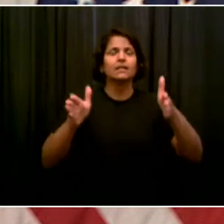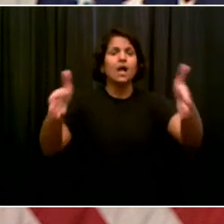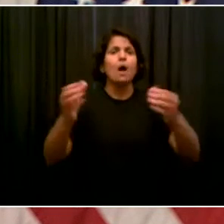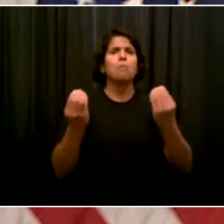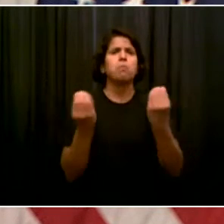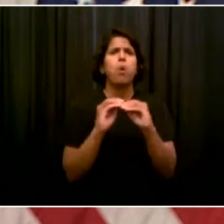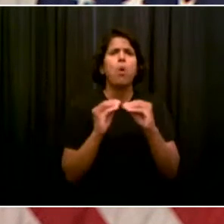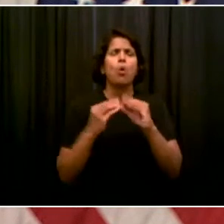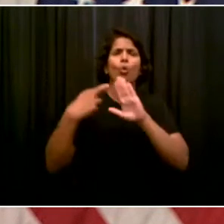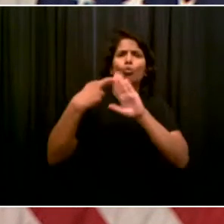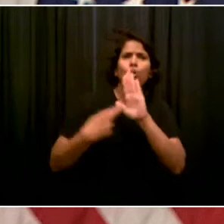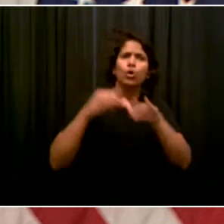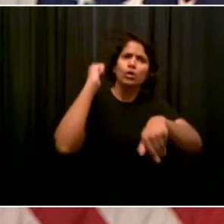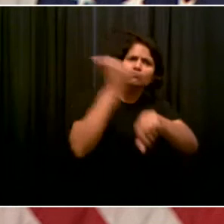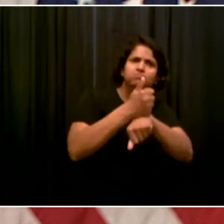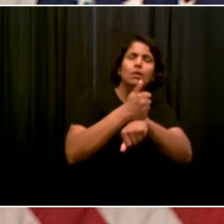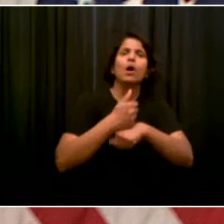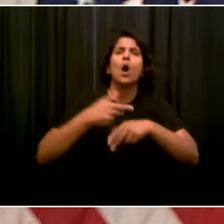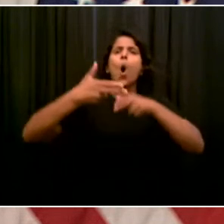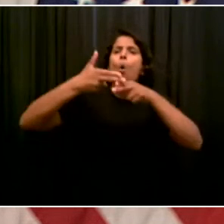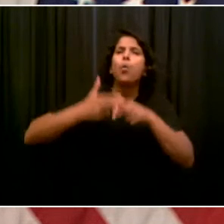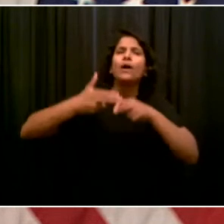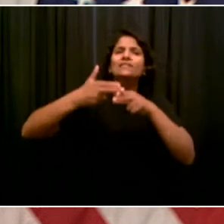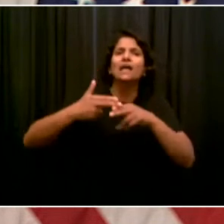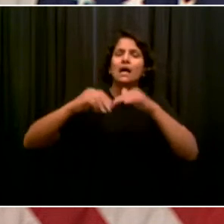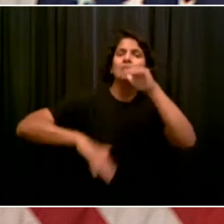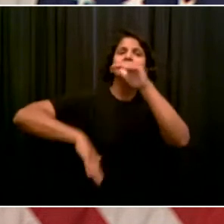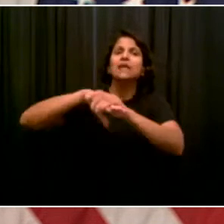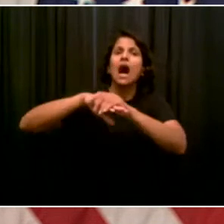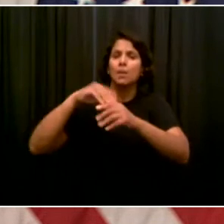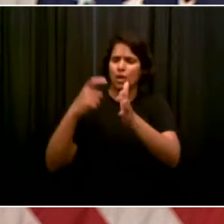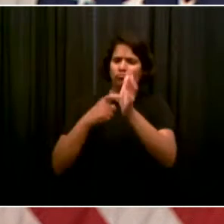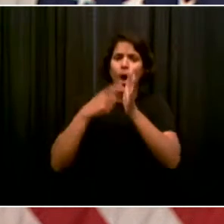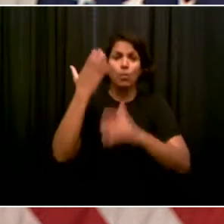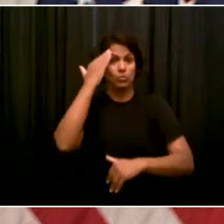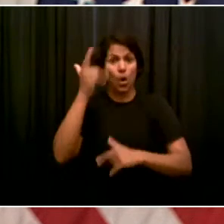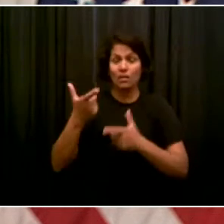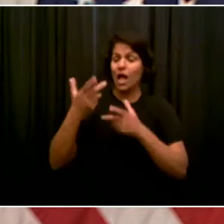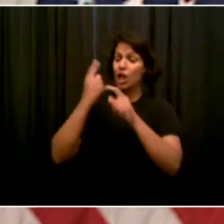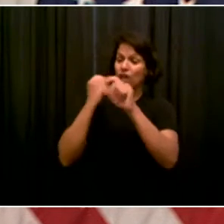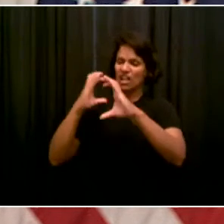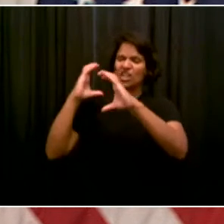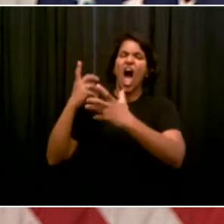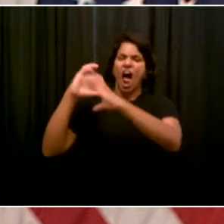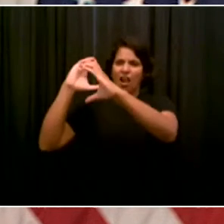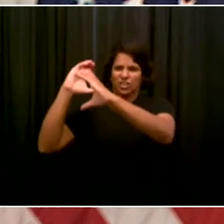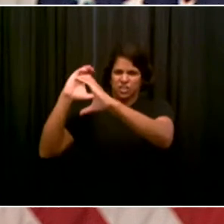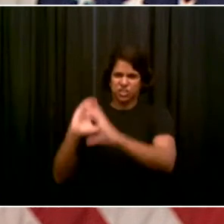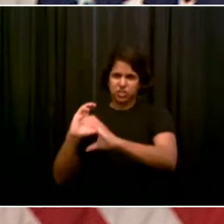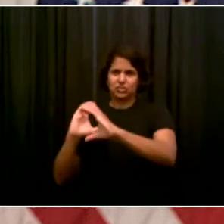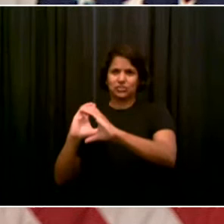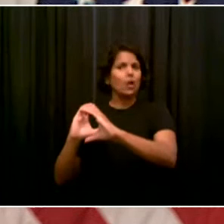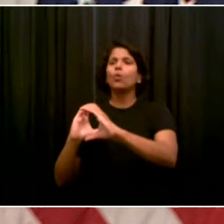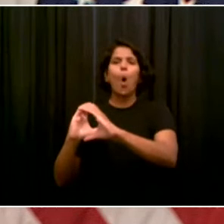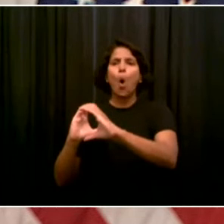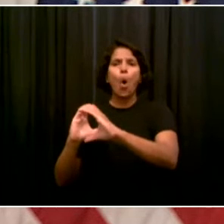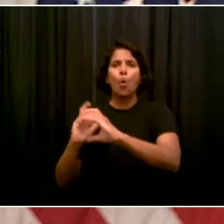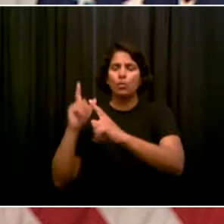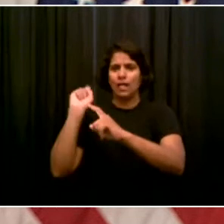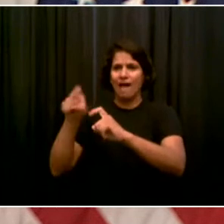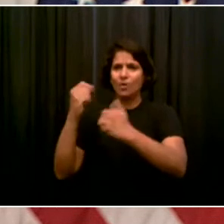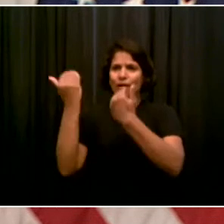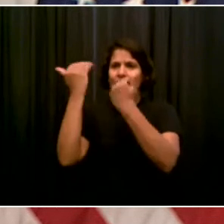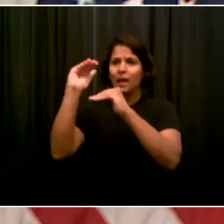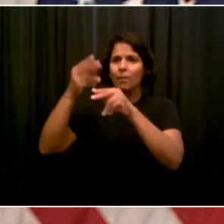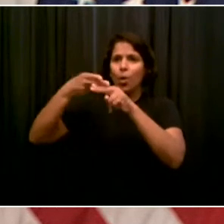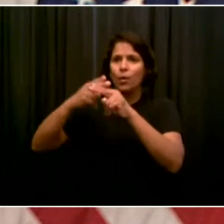the structure to make sure that if there's anything that changes or anything that gives us a cause for concern, we get an early warning of it and we can deal with it in a timely